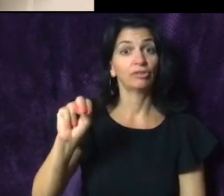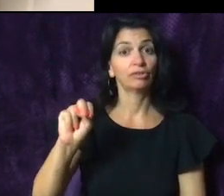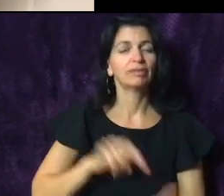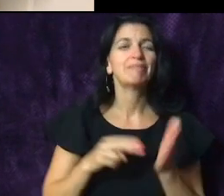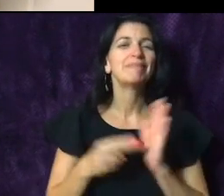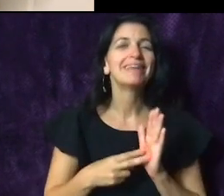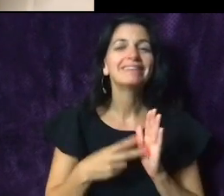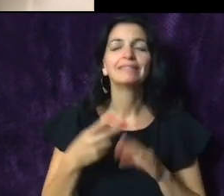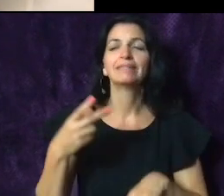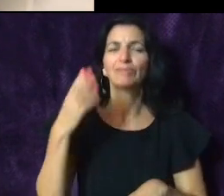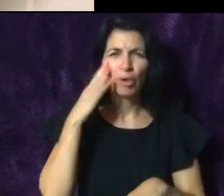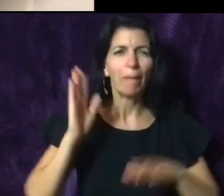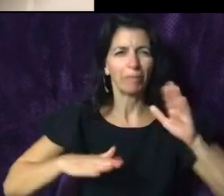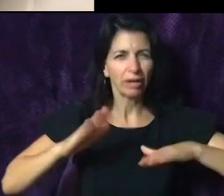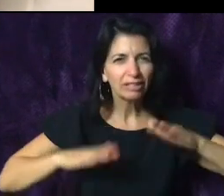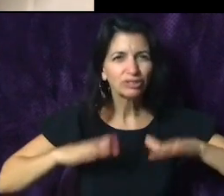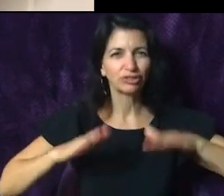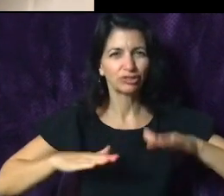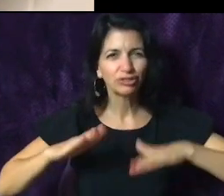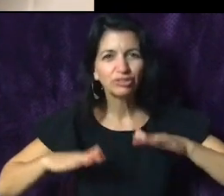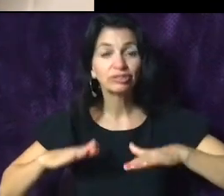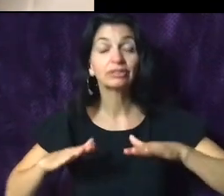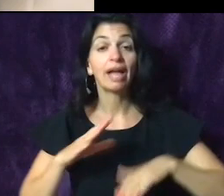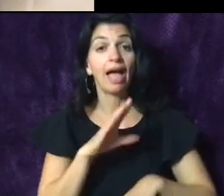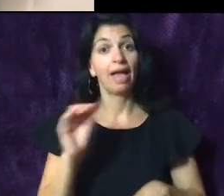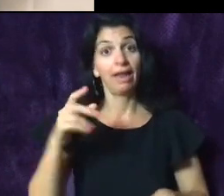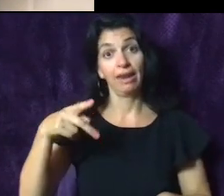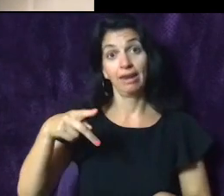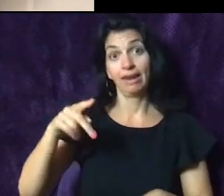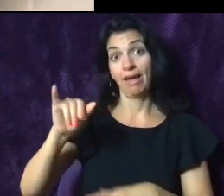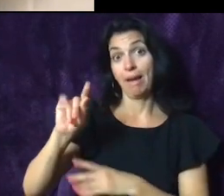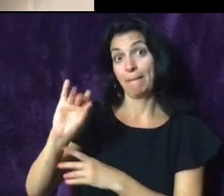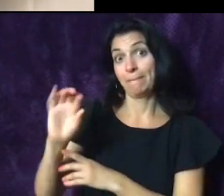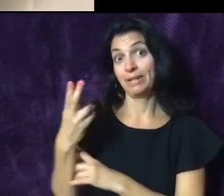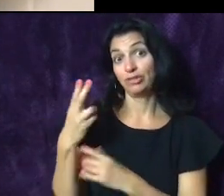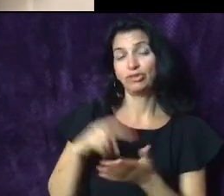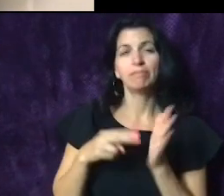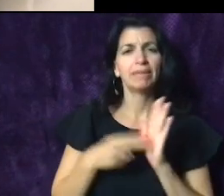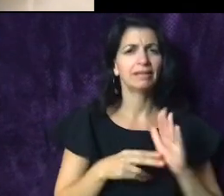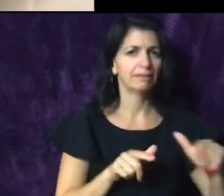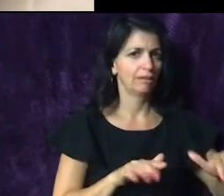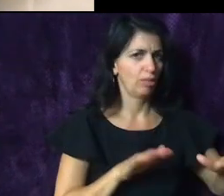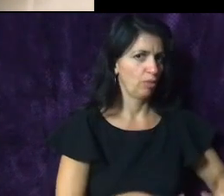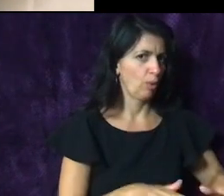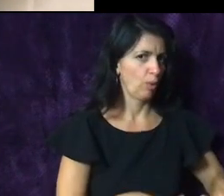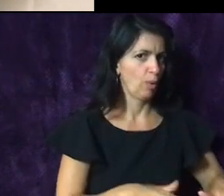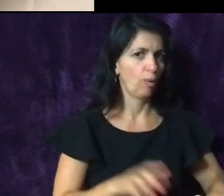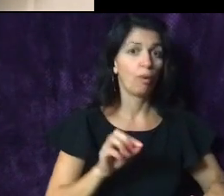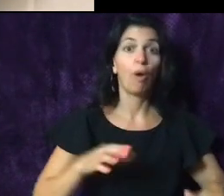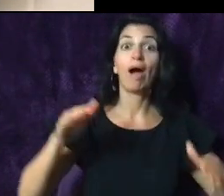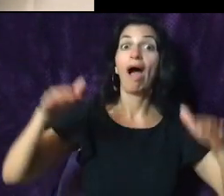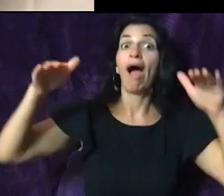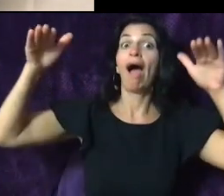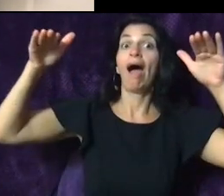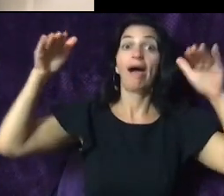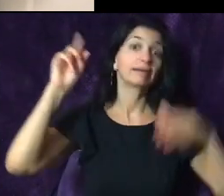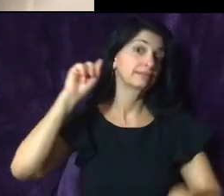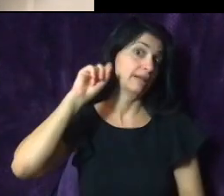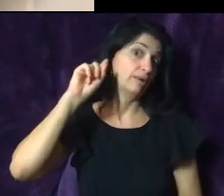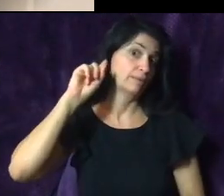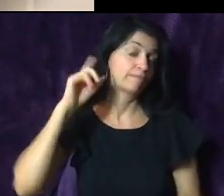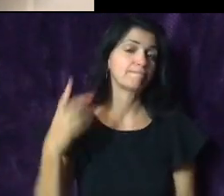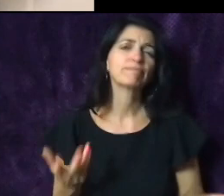hit, that is percussion. And pitched means things that sound higher or lower.